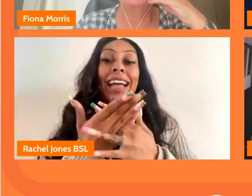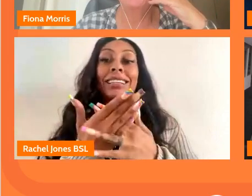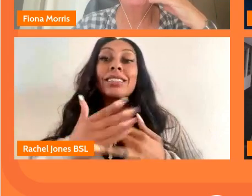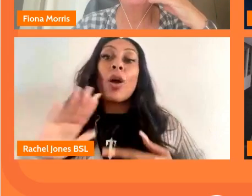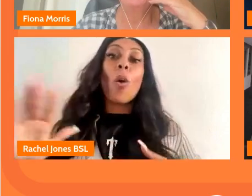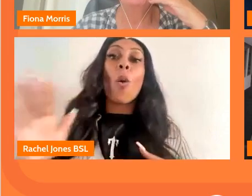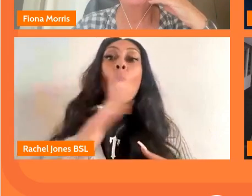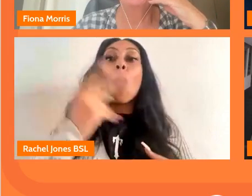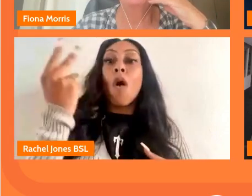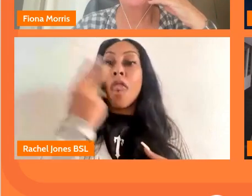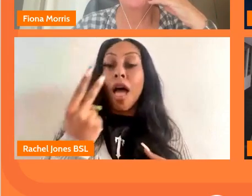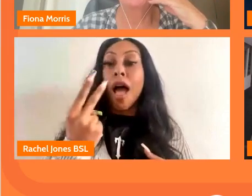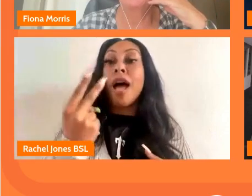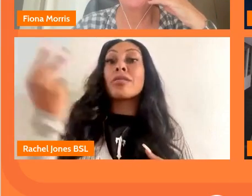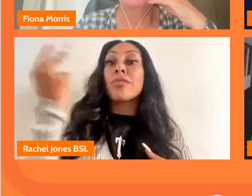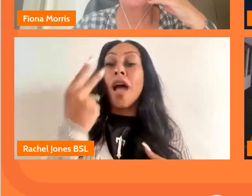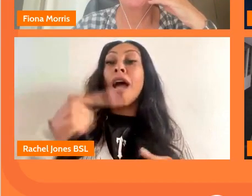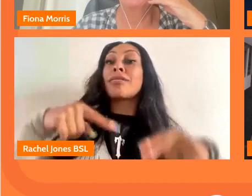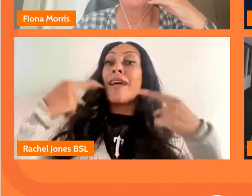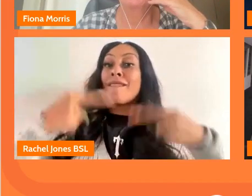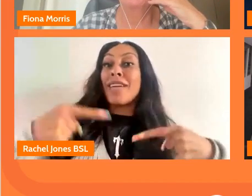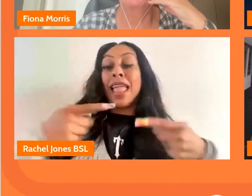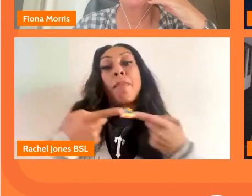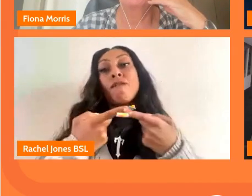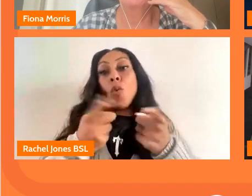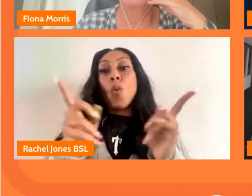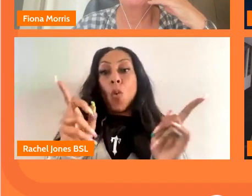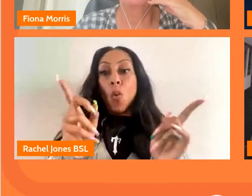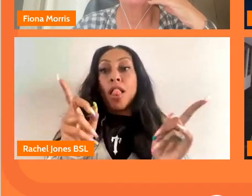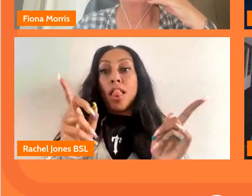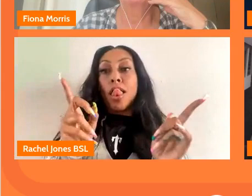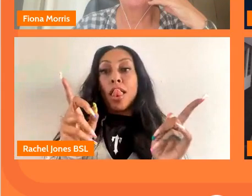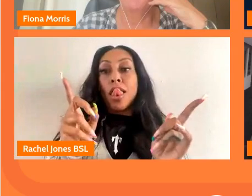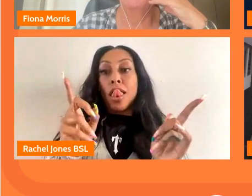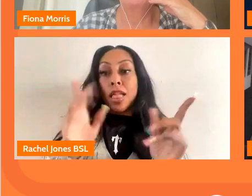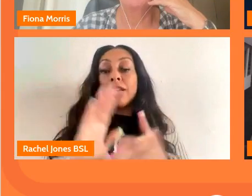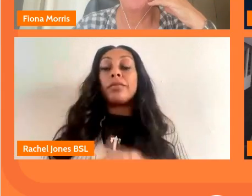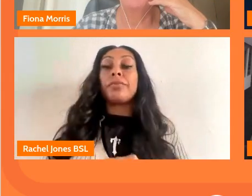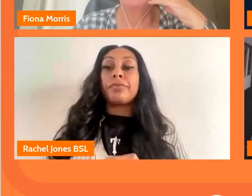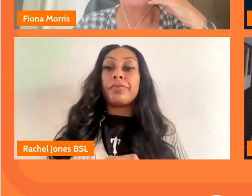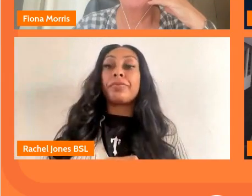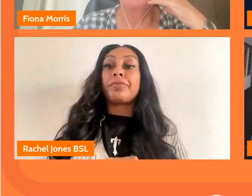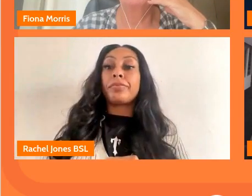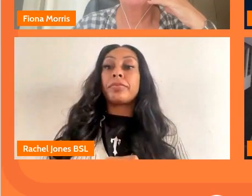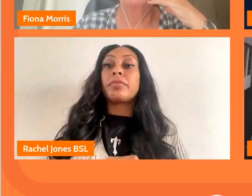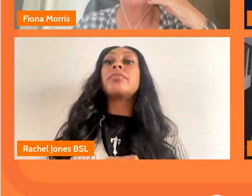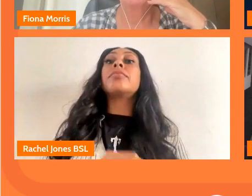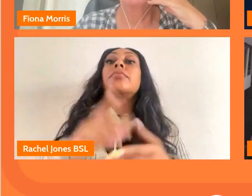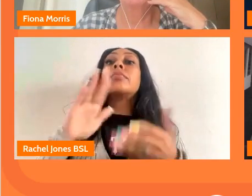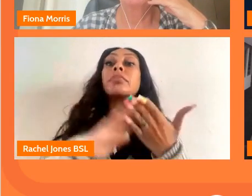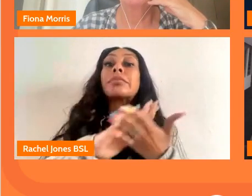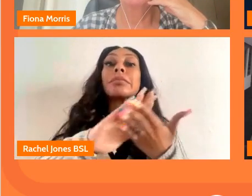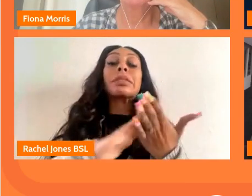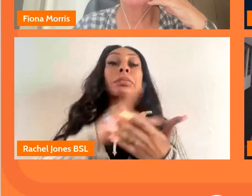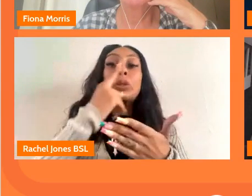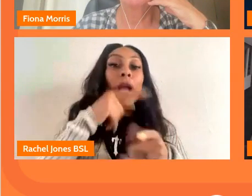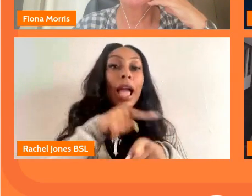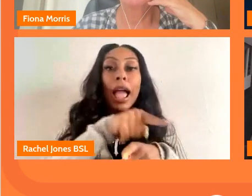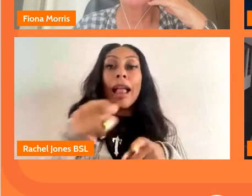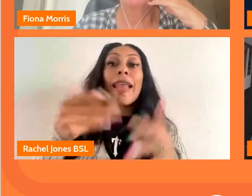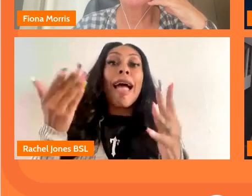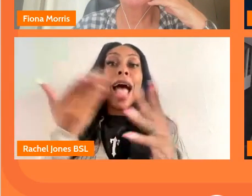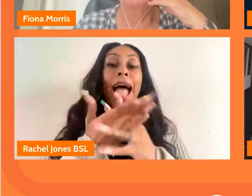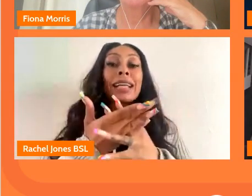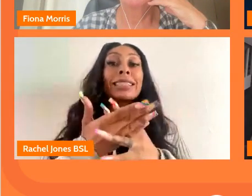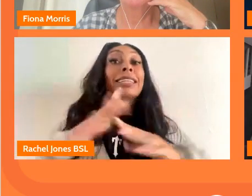available for everybody so the first way to do this take the channel from behind the paywall which is great and everyone can get it for free but the other thing that's sort of